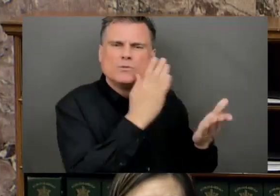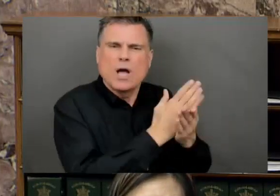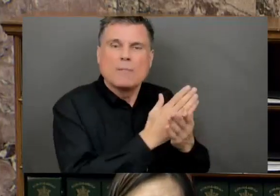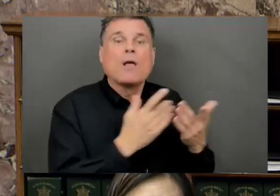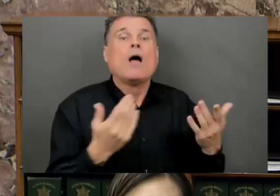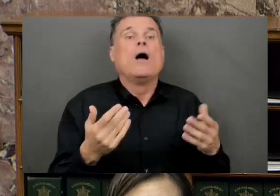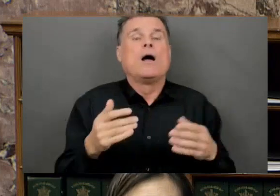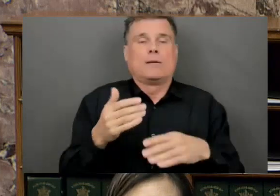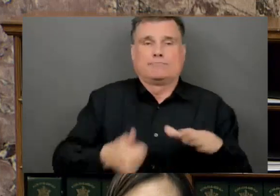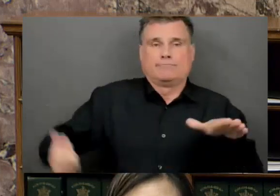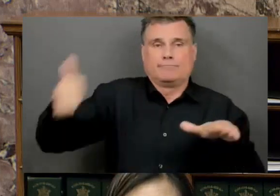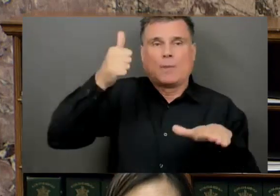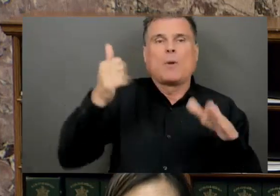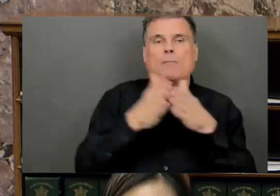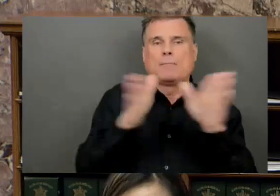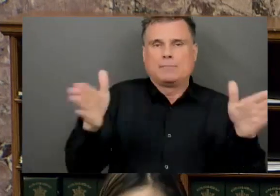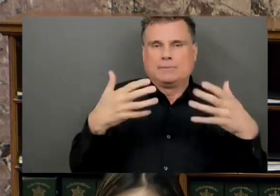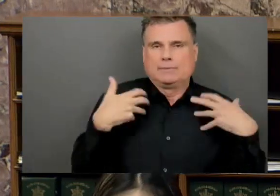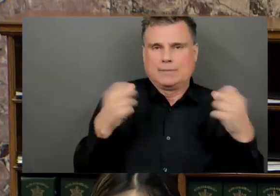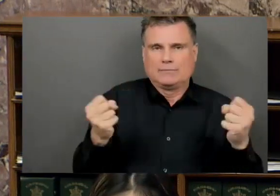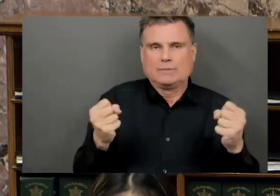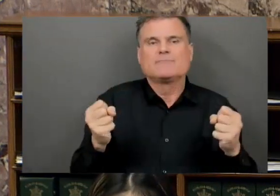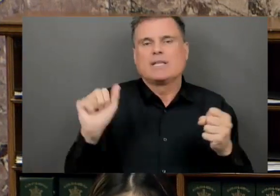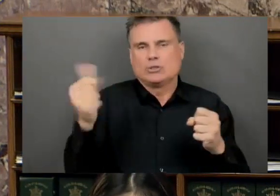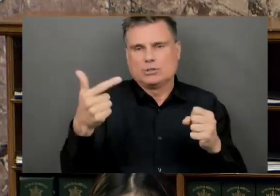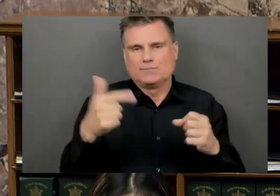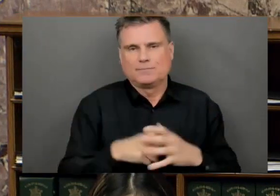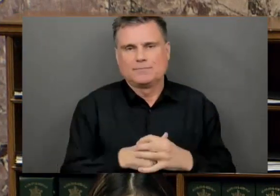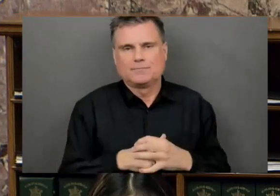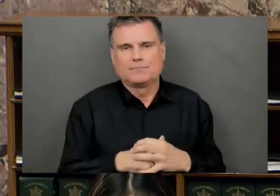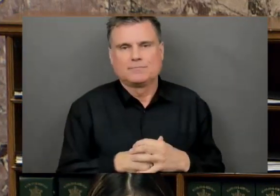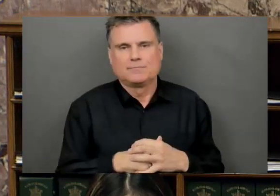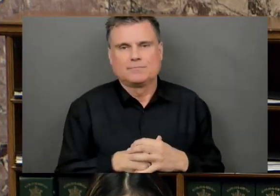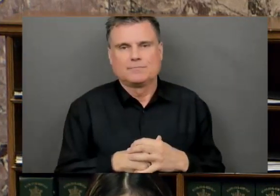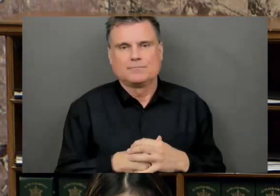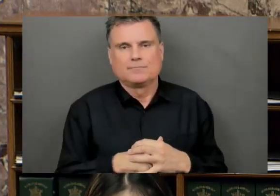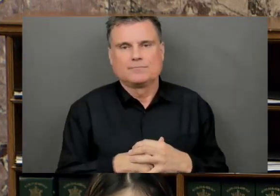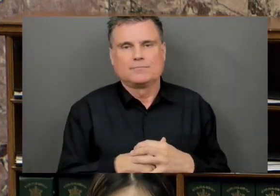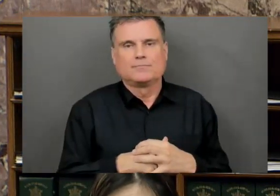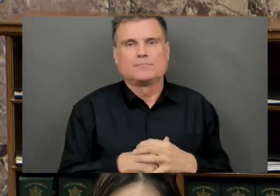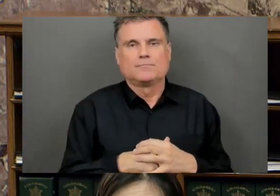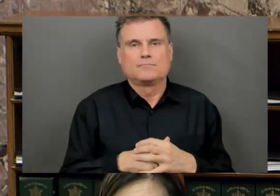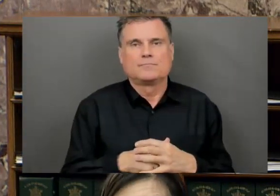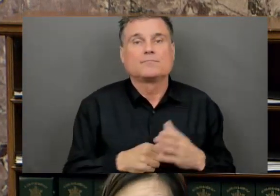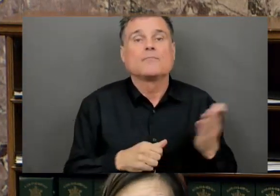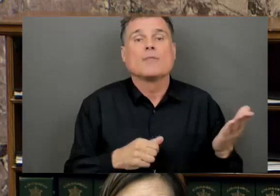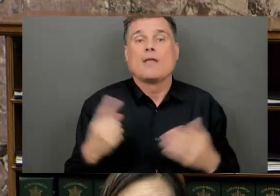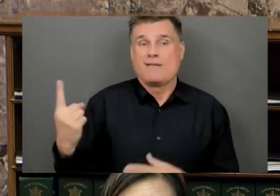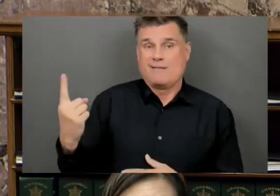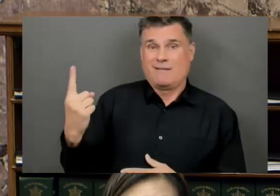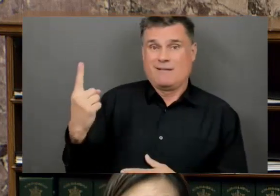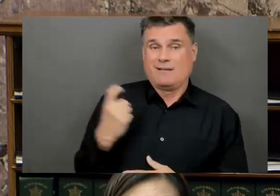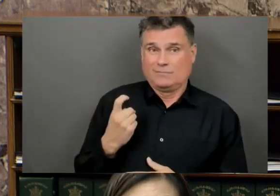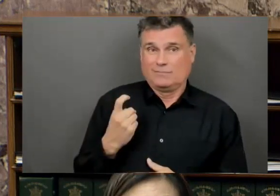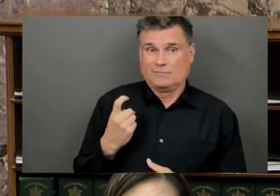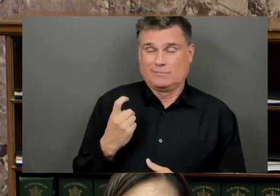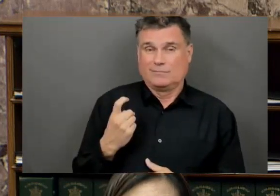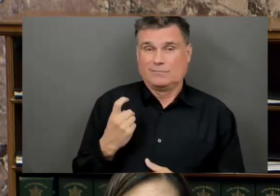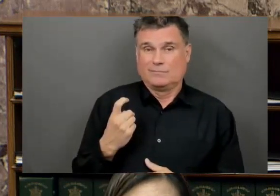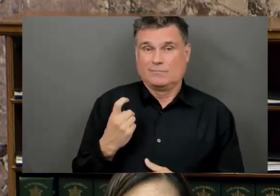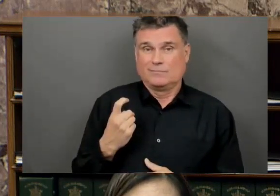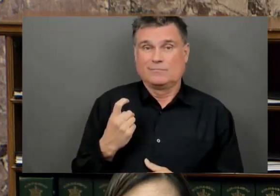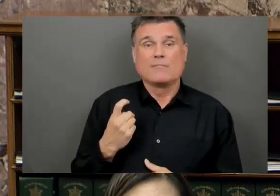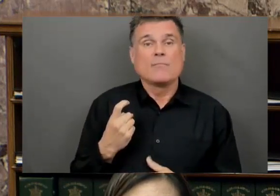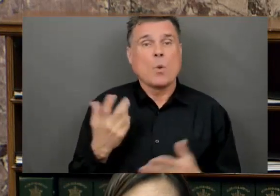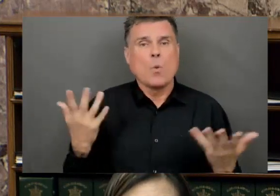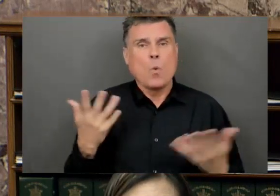Thank you, Honourable Speaker, and I appreciate the question from the member. and what she describes as what